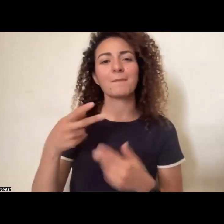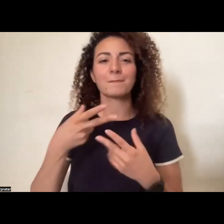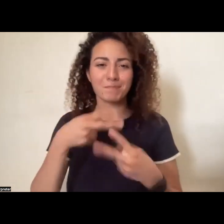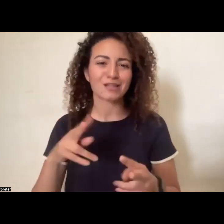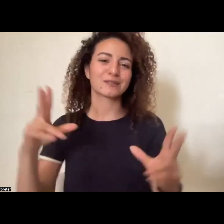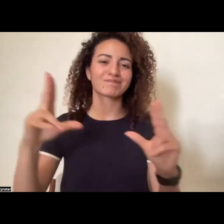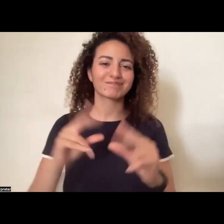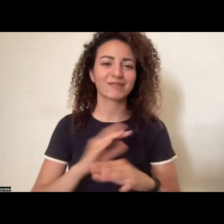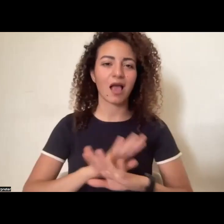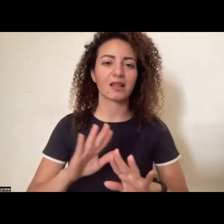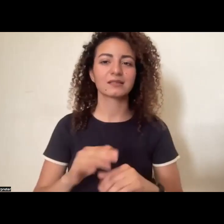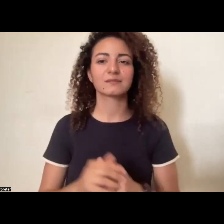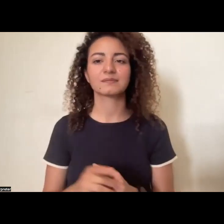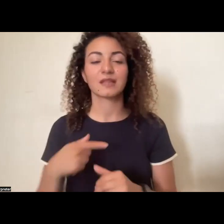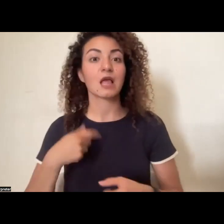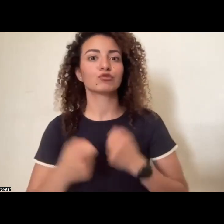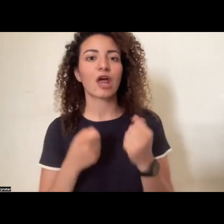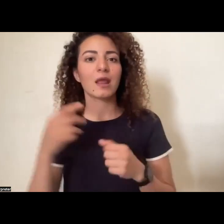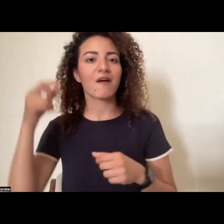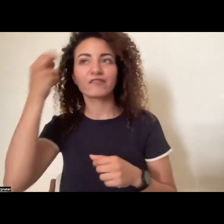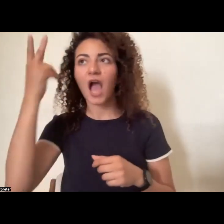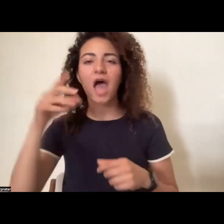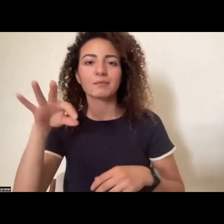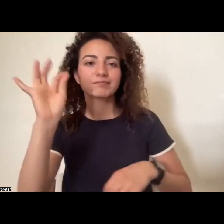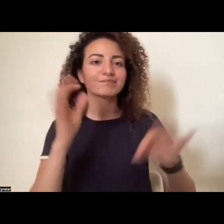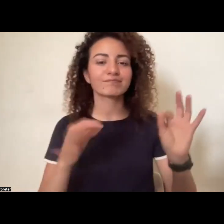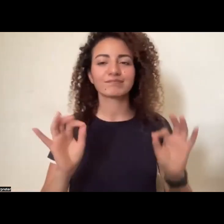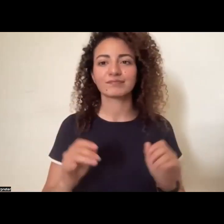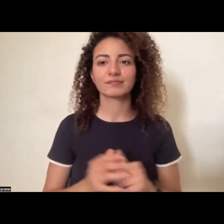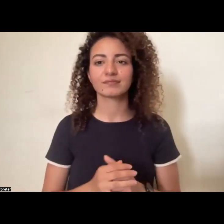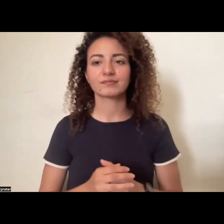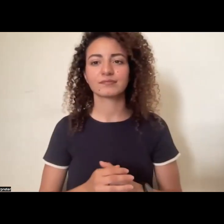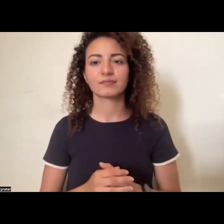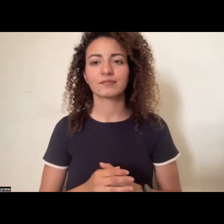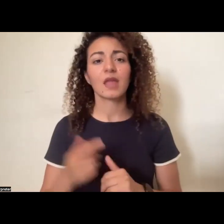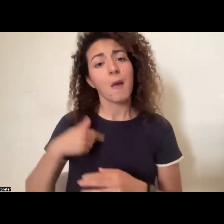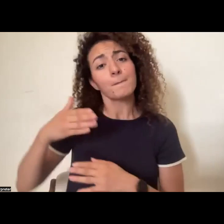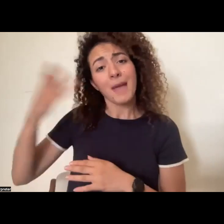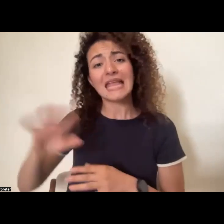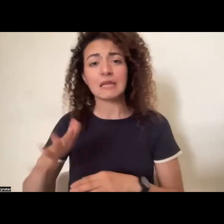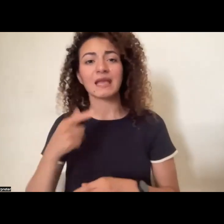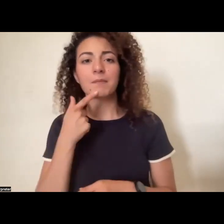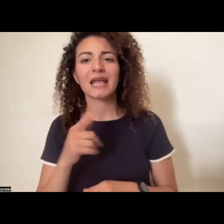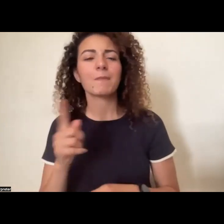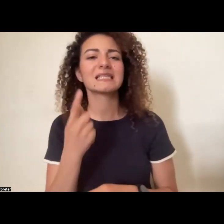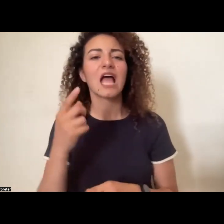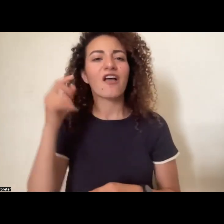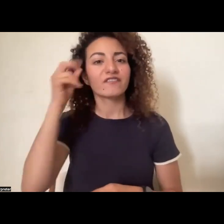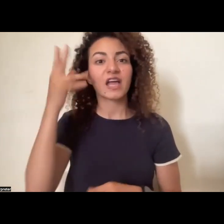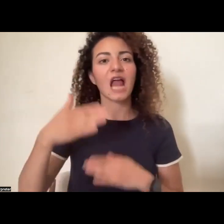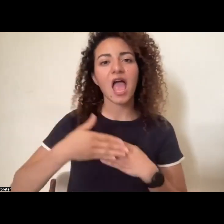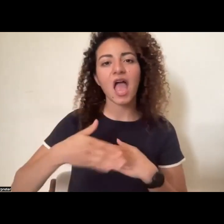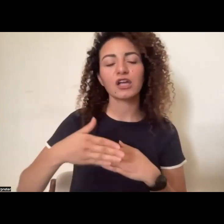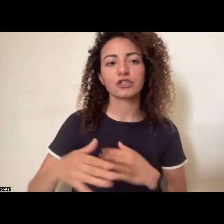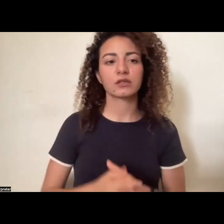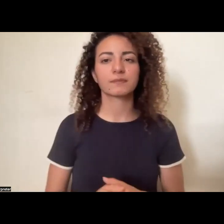Okay, I don't know. I'm trying to be selective of the thoughts. Maybe I can carry on later. But just to wrap up the idea of cash